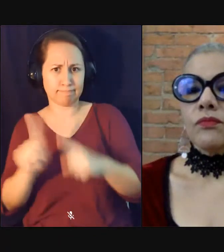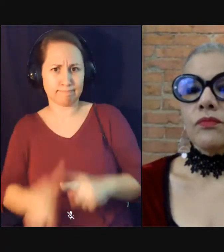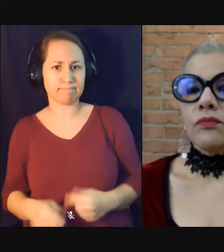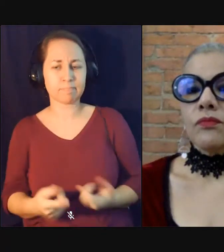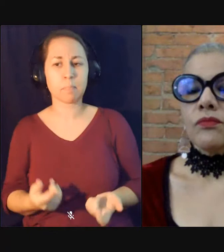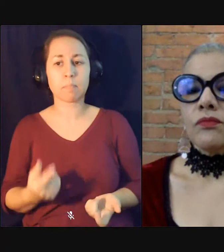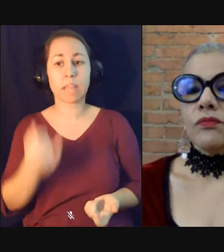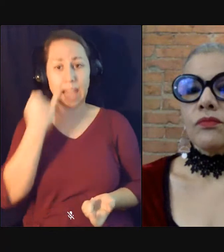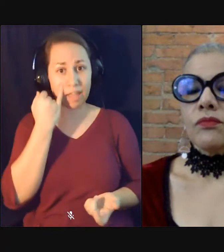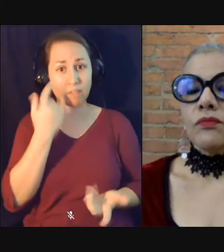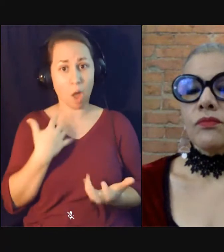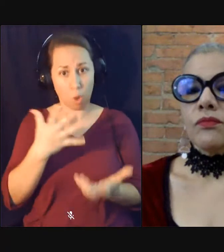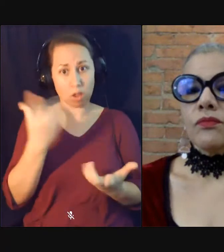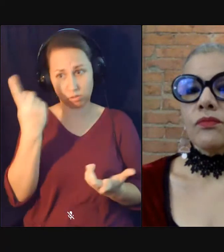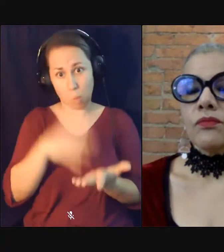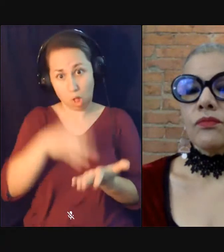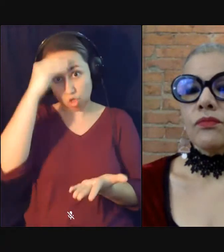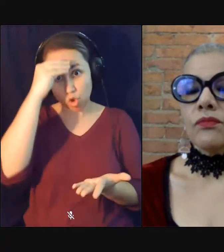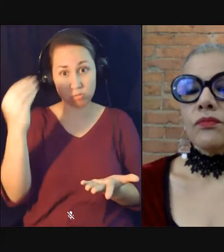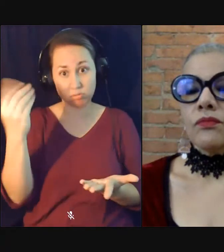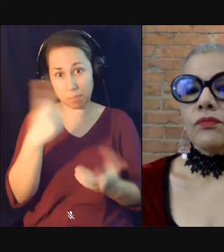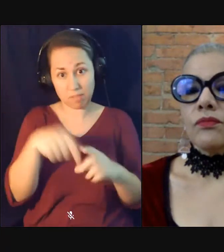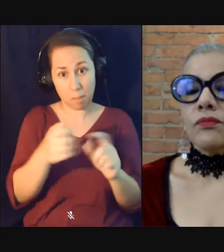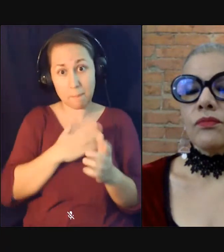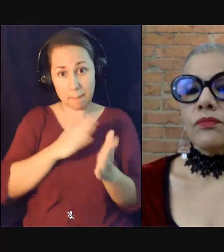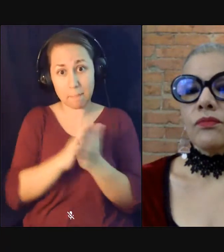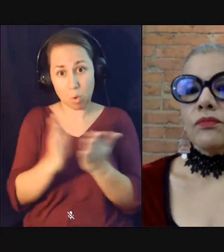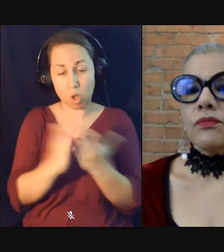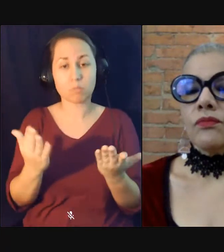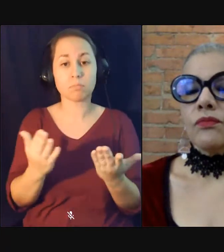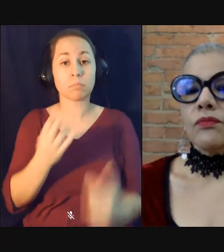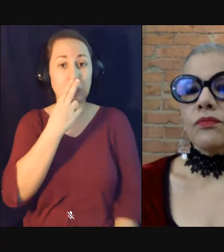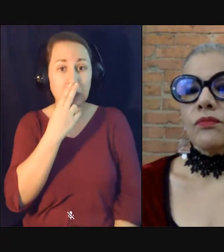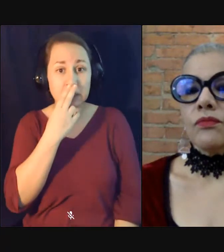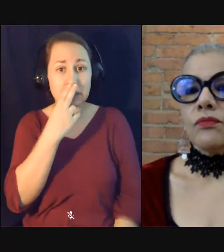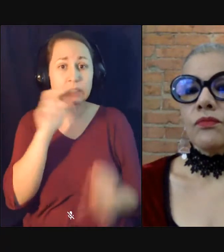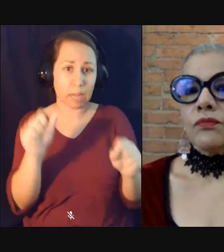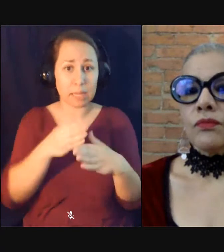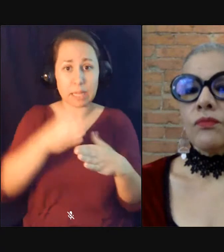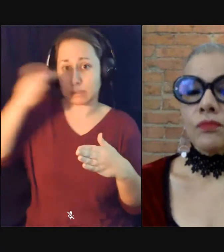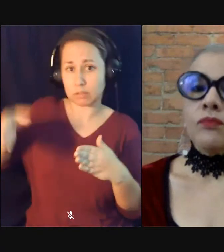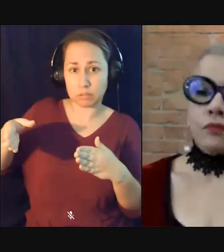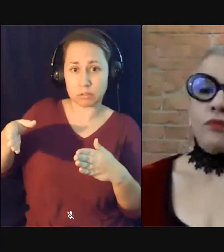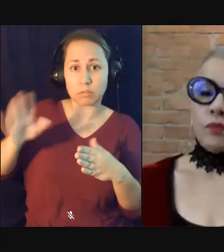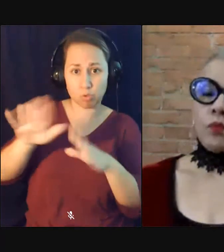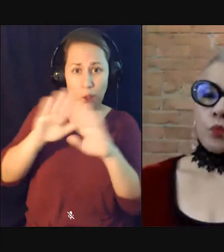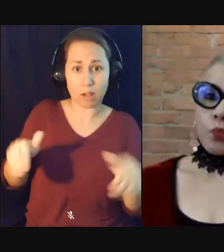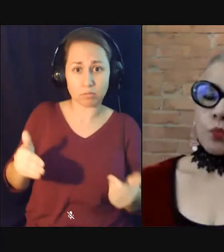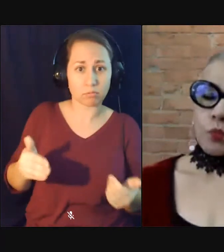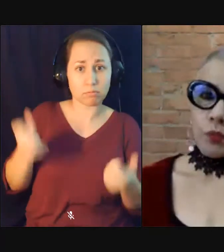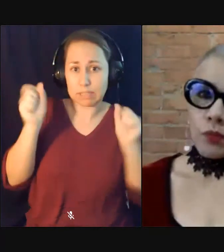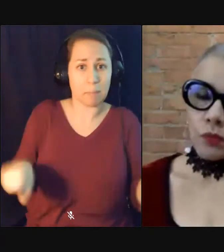one takeaway from the book, not a bad one, would be the Nazi could be next door. Don't be shocked. It could be